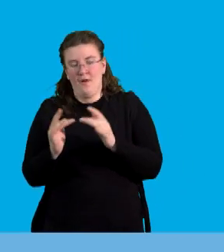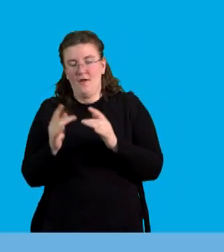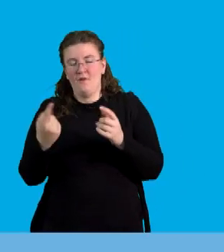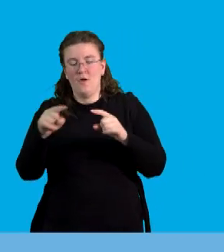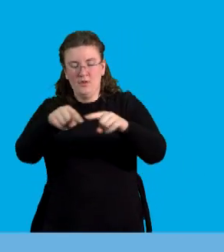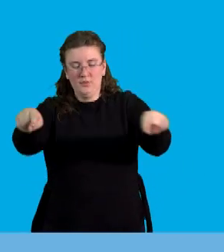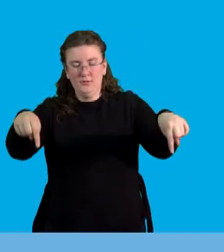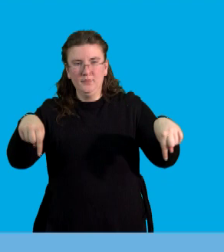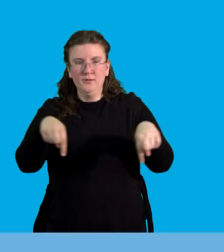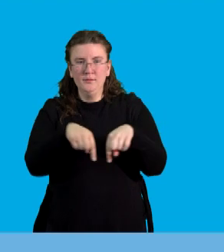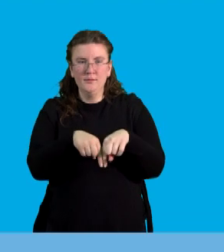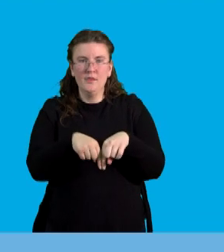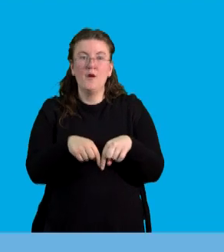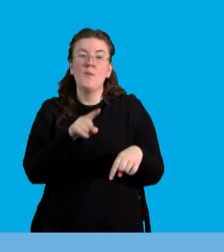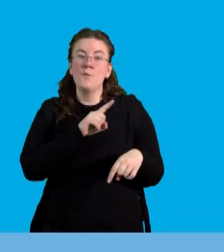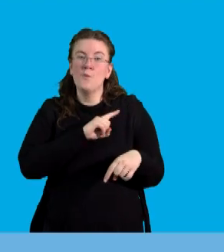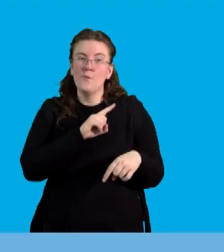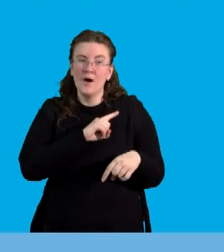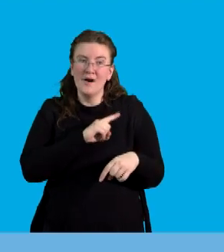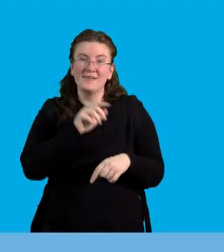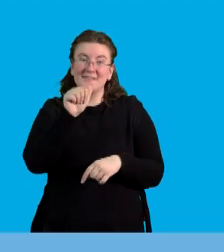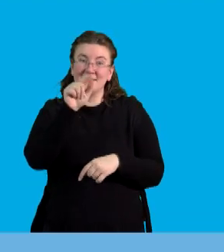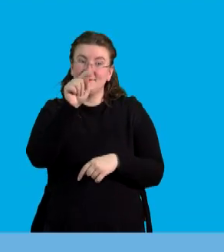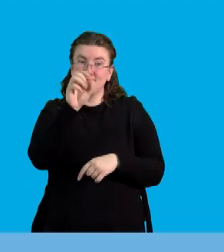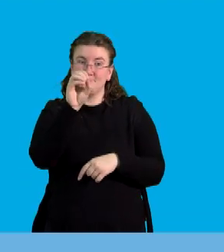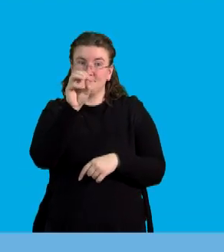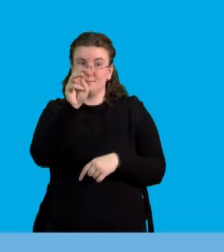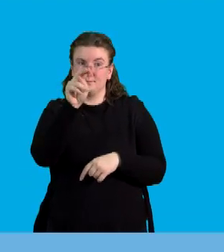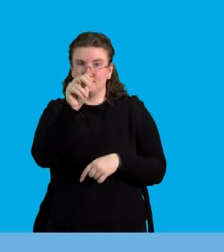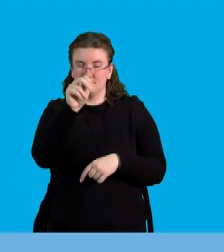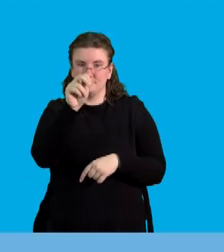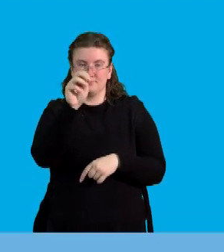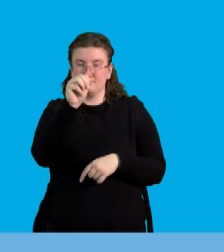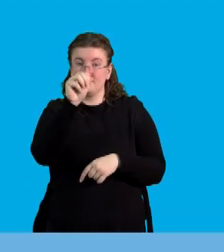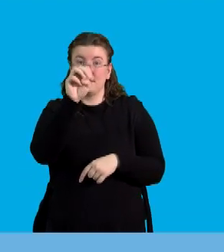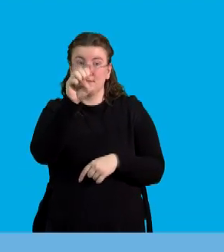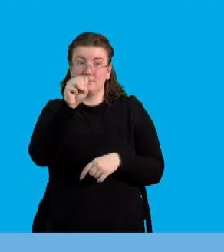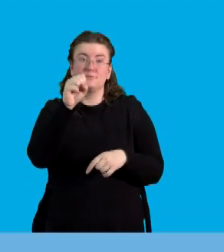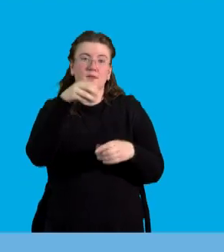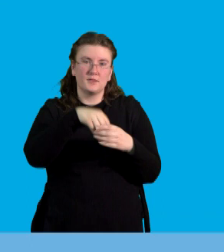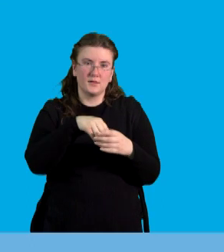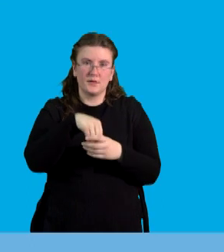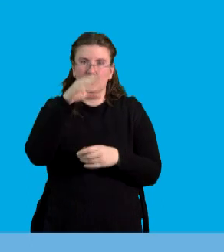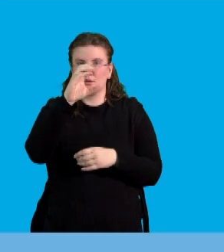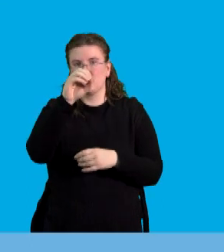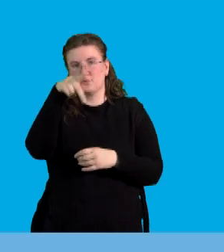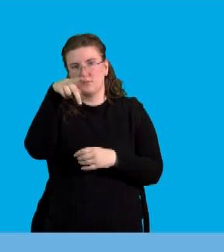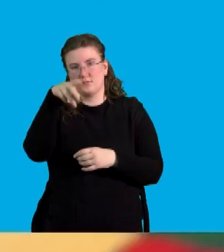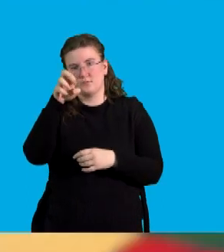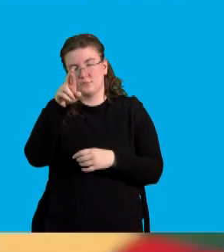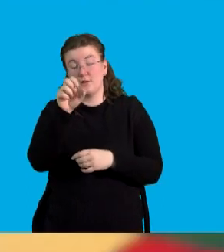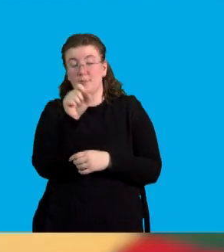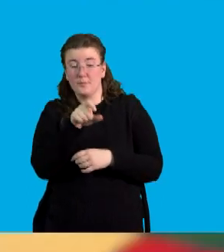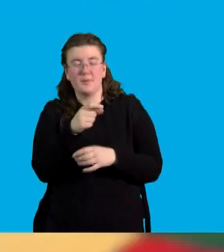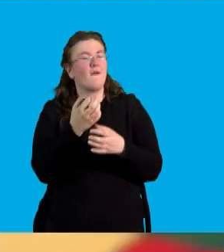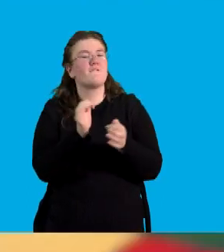the outer electrons in copper atoms being free. Remember, when we're saying that those electrons in a copper atom, they are free, we